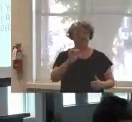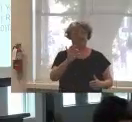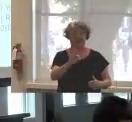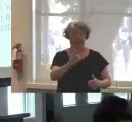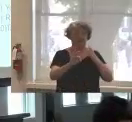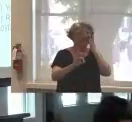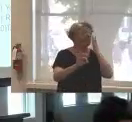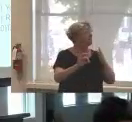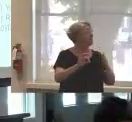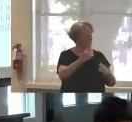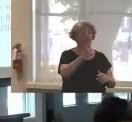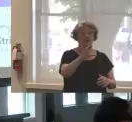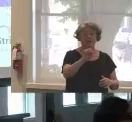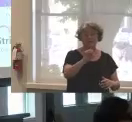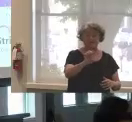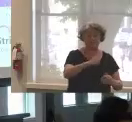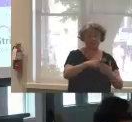programs that run in schools.